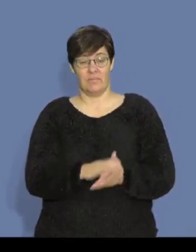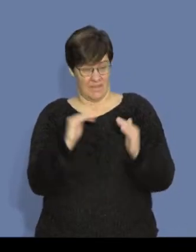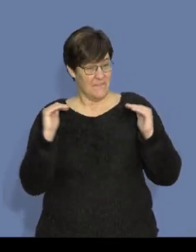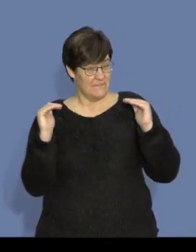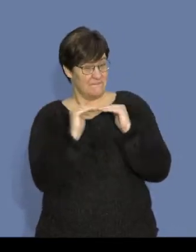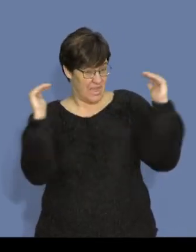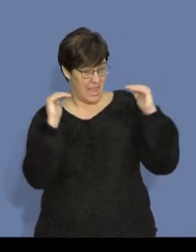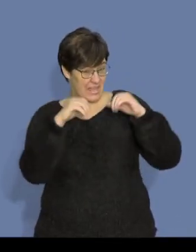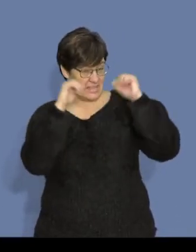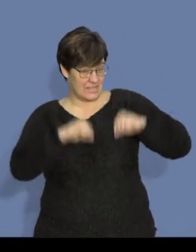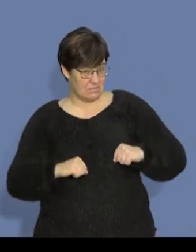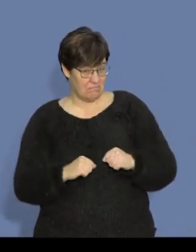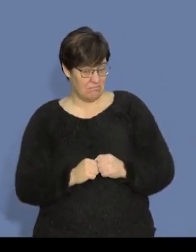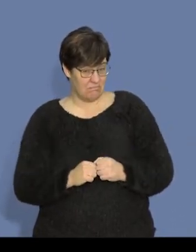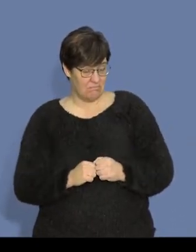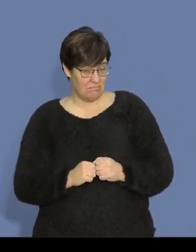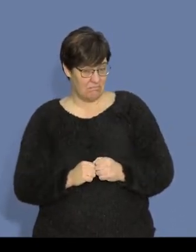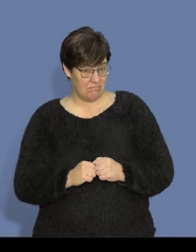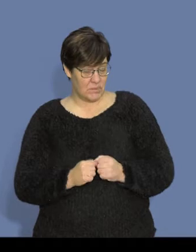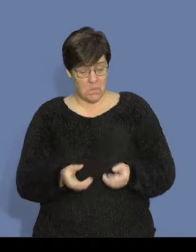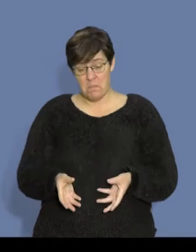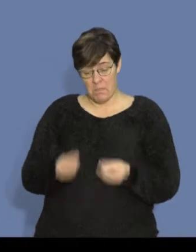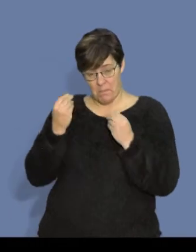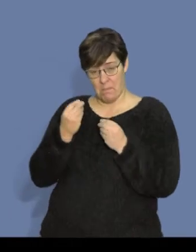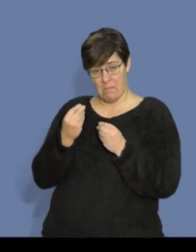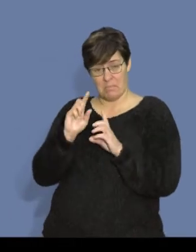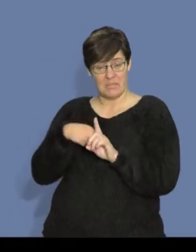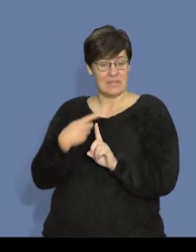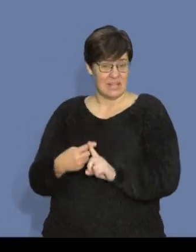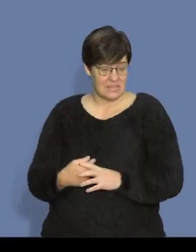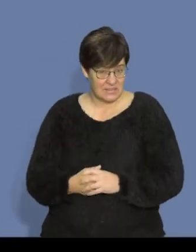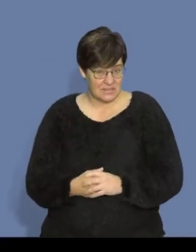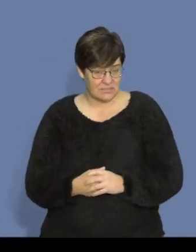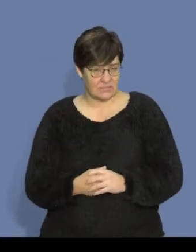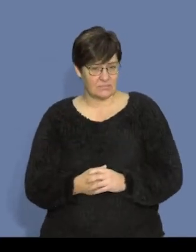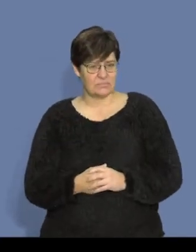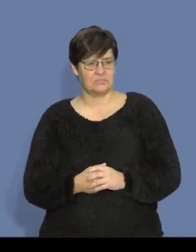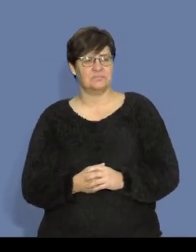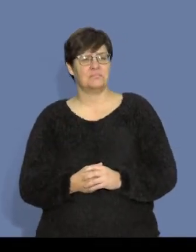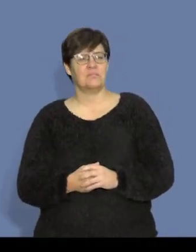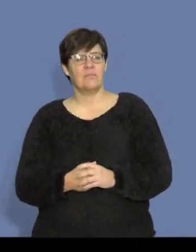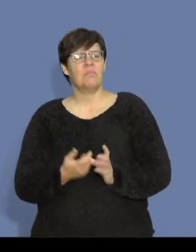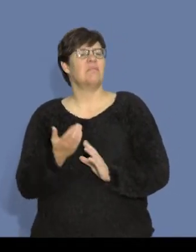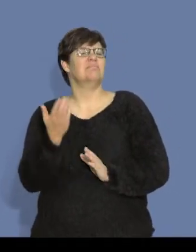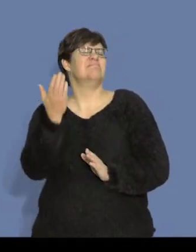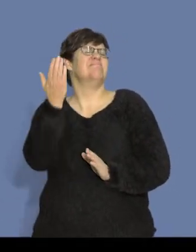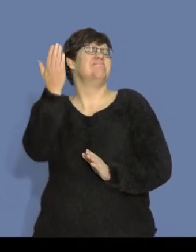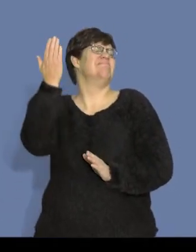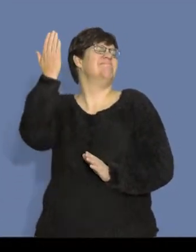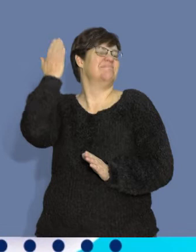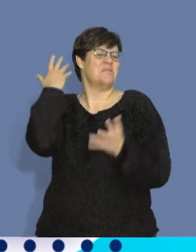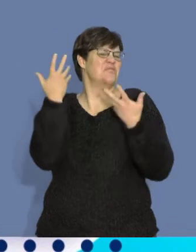a fair system of taxation? Now I'm going to take you back to many lessons that we've done